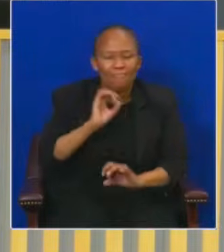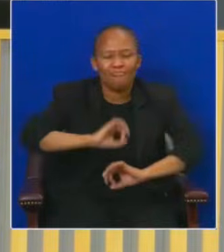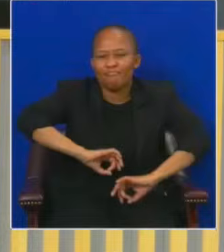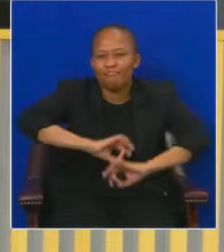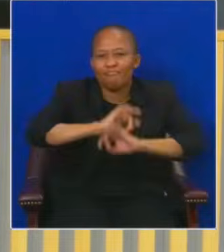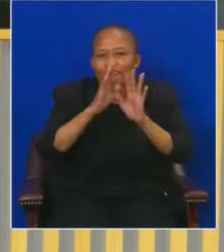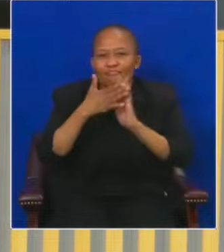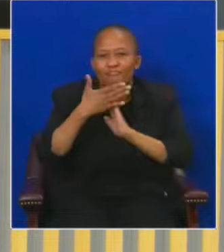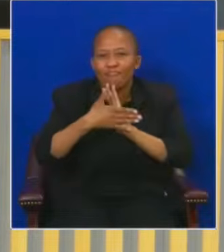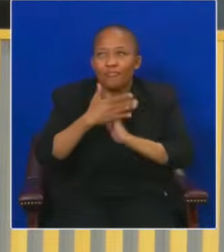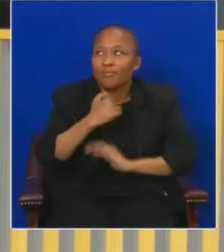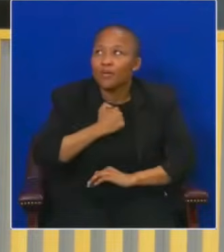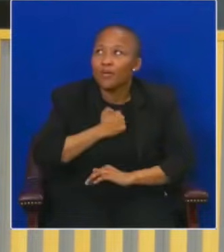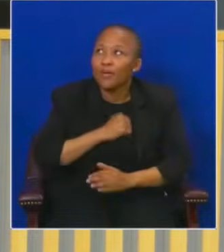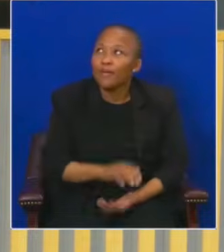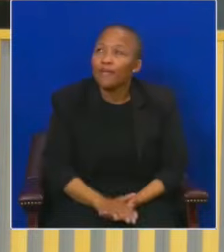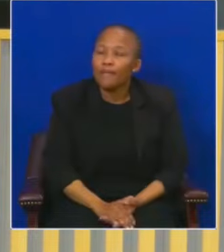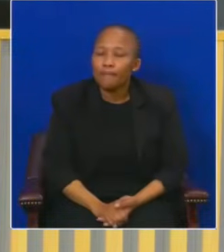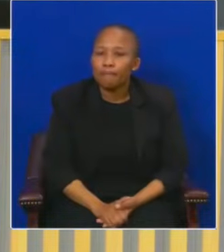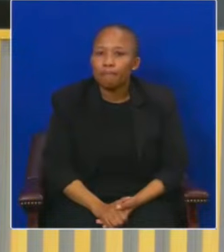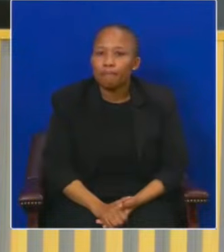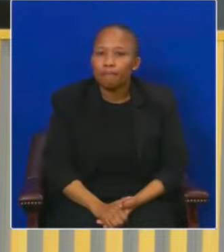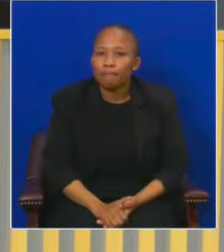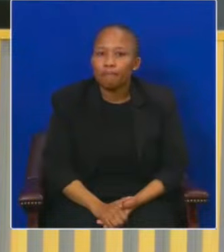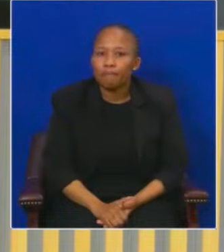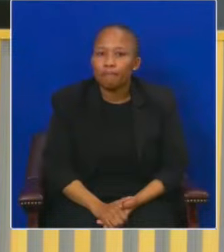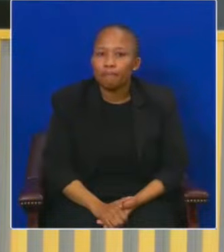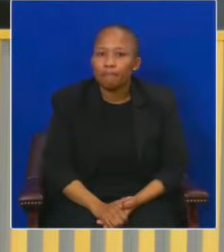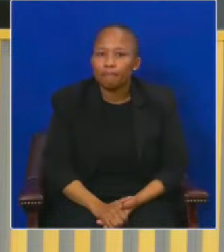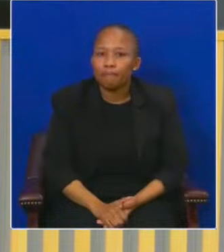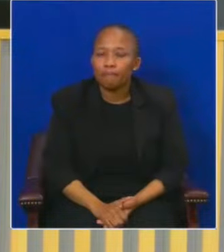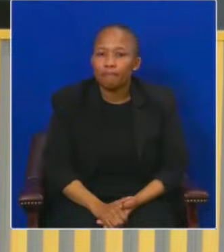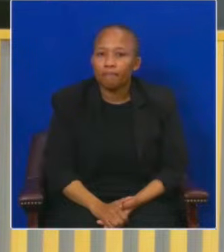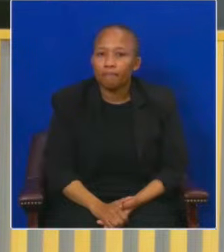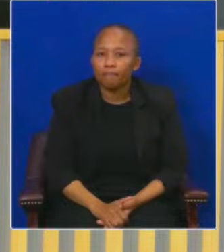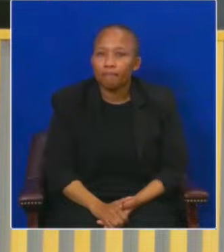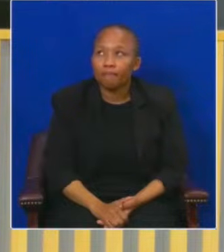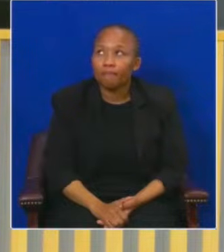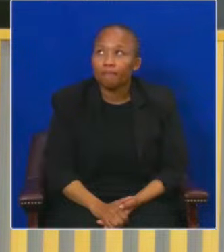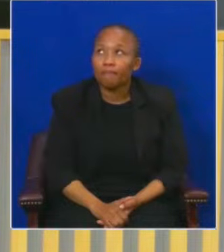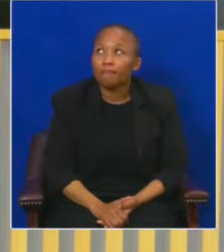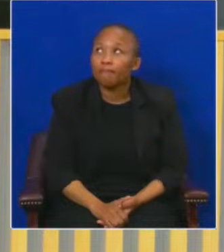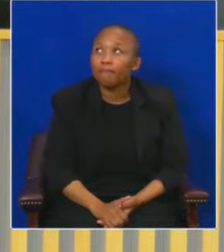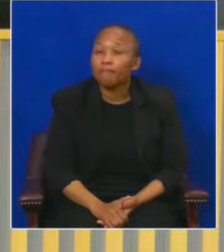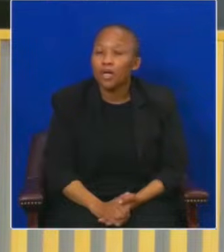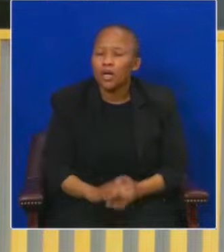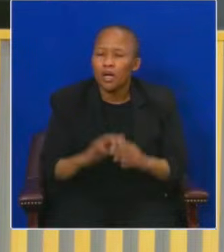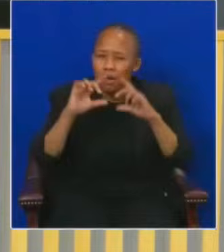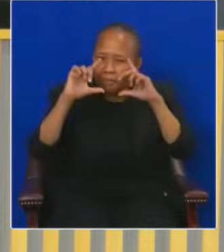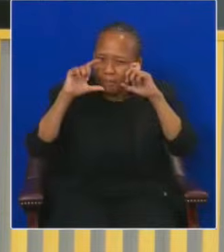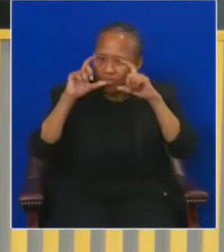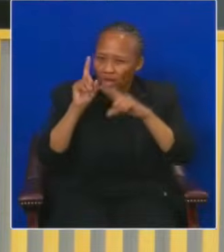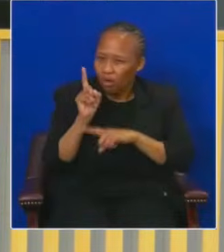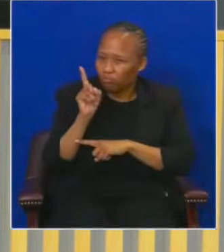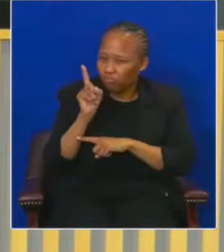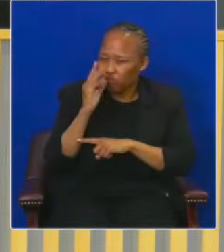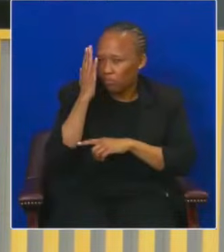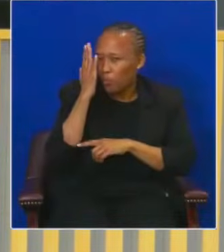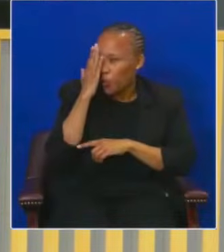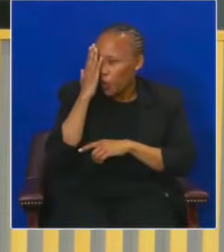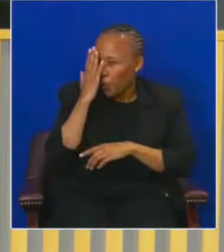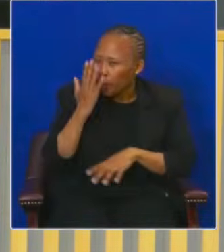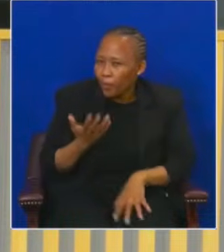Thank you, Witness C. Are you familiar with this image, and are you able to inform